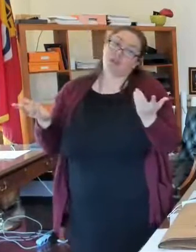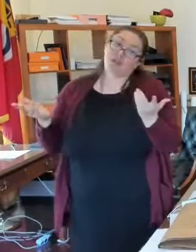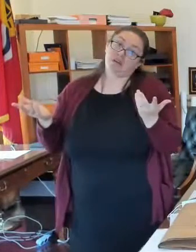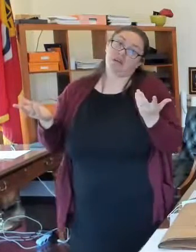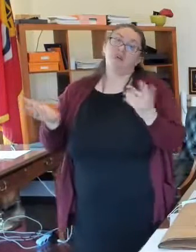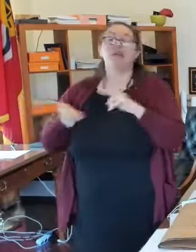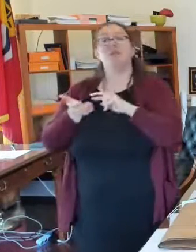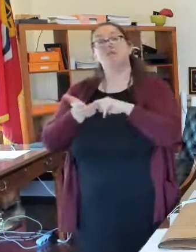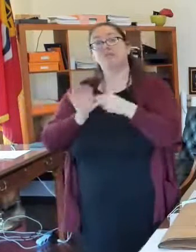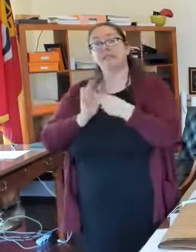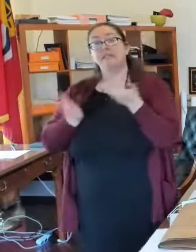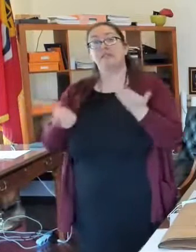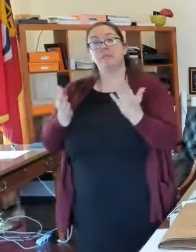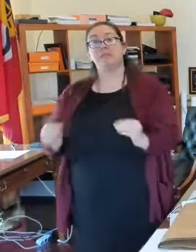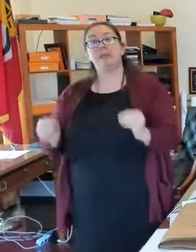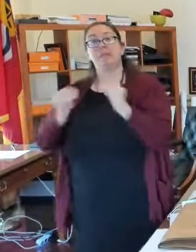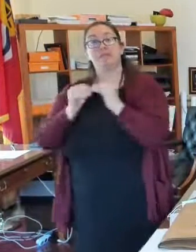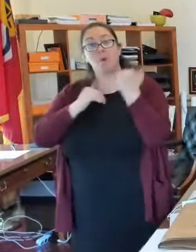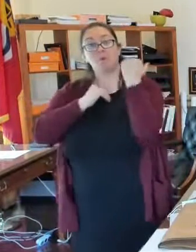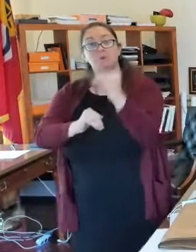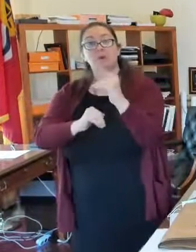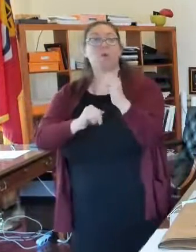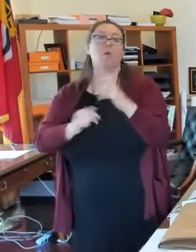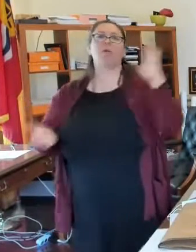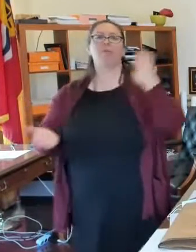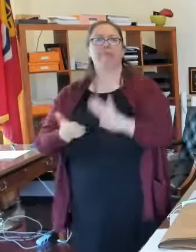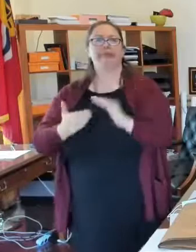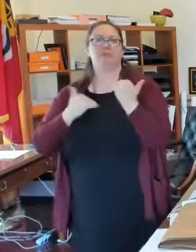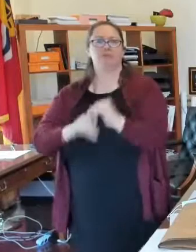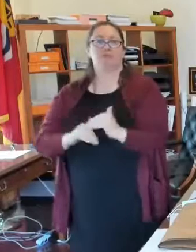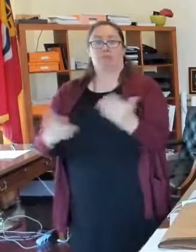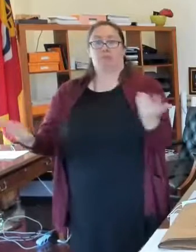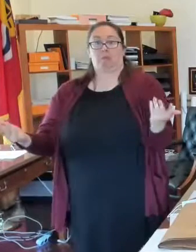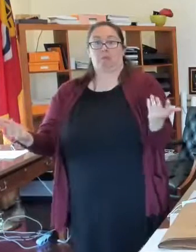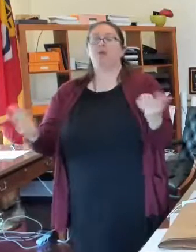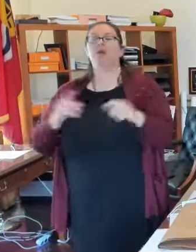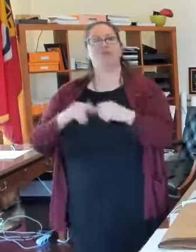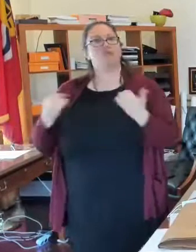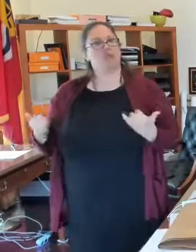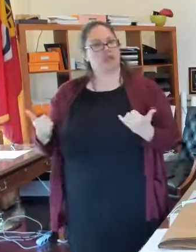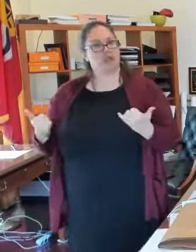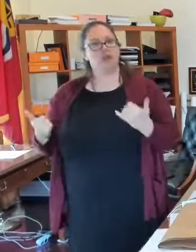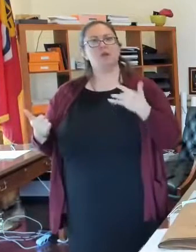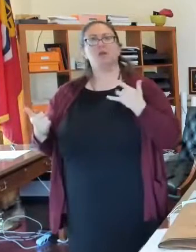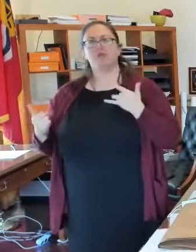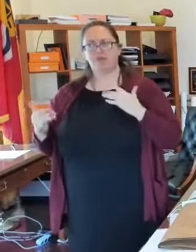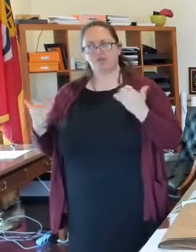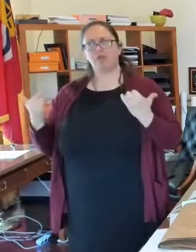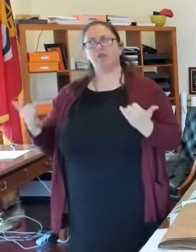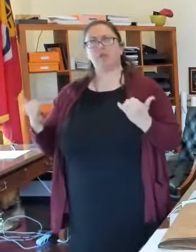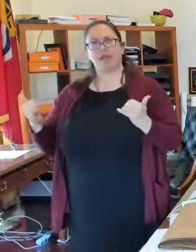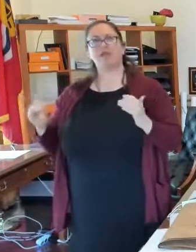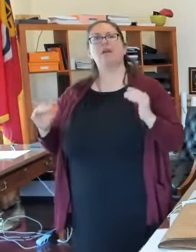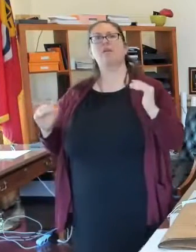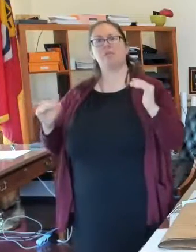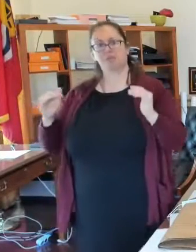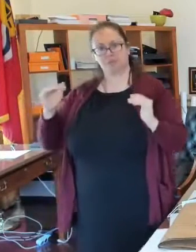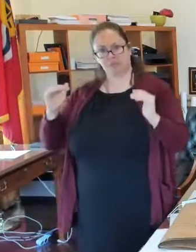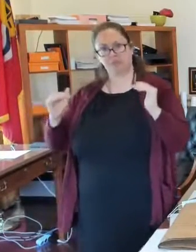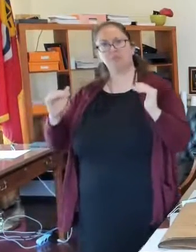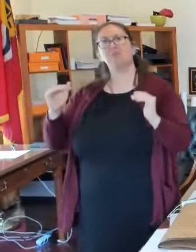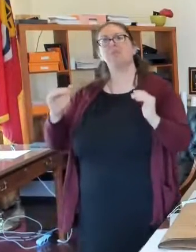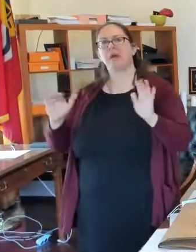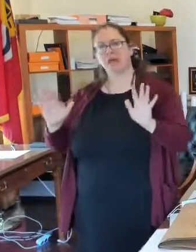additional restrictions or even the loosening of restrictions. Right now, we feel like we've struck about the right balance here.